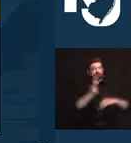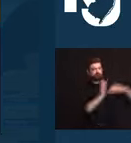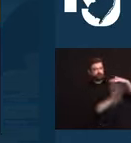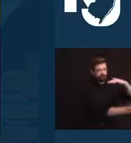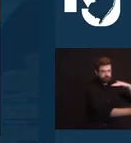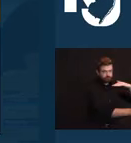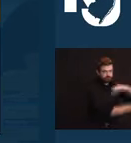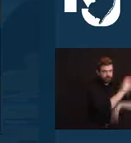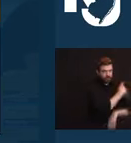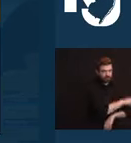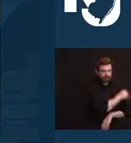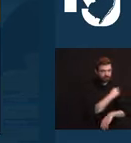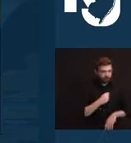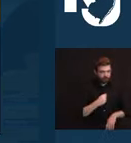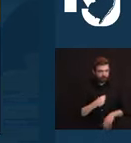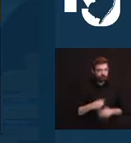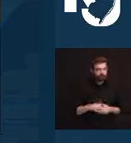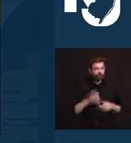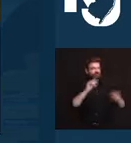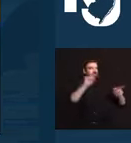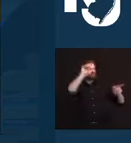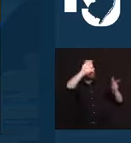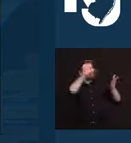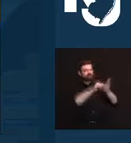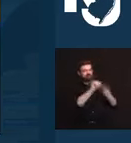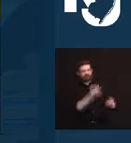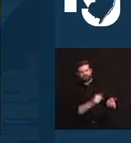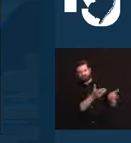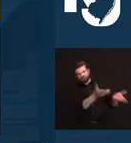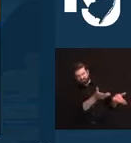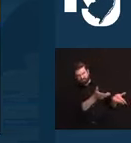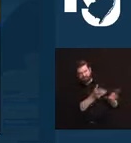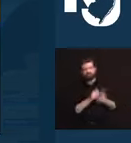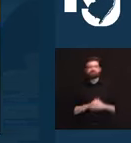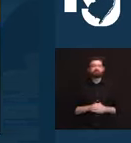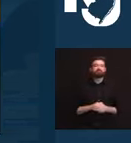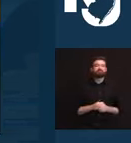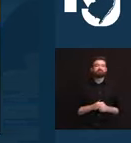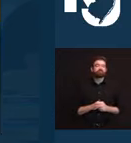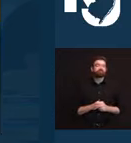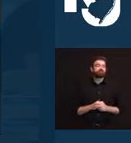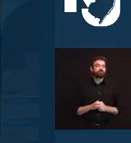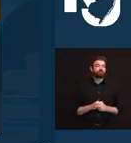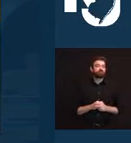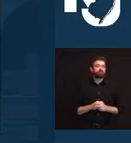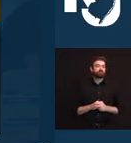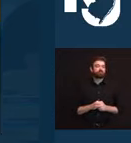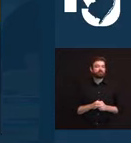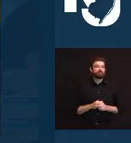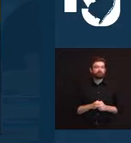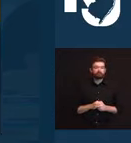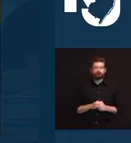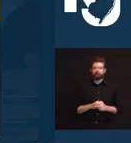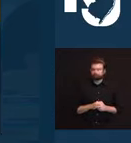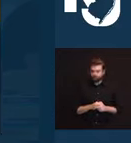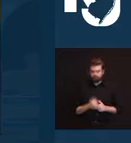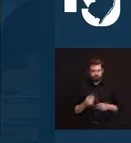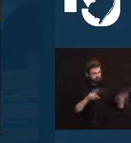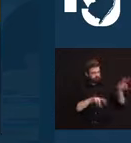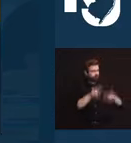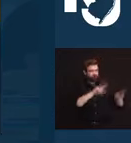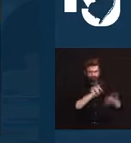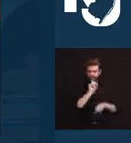numbers charted across the regions. Across the board, we continue to see progress, and our goal must be to